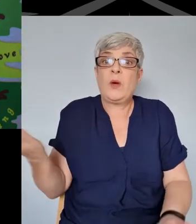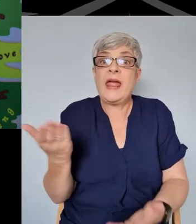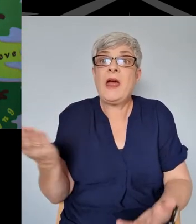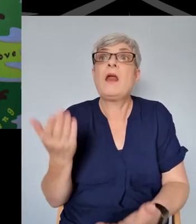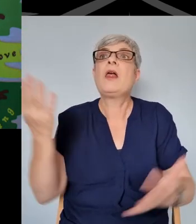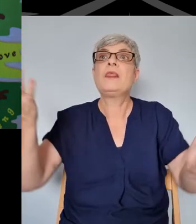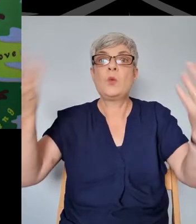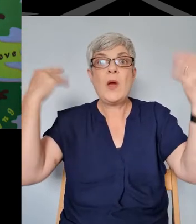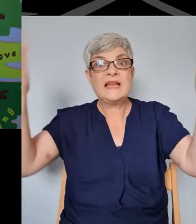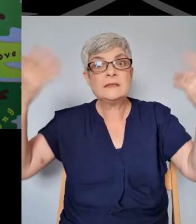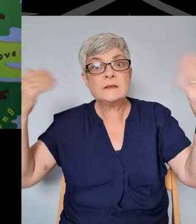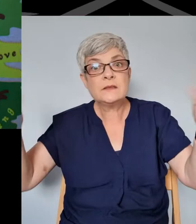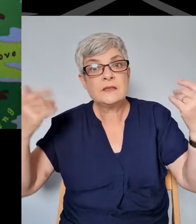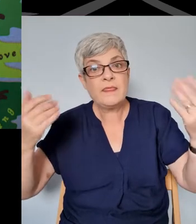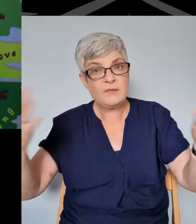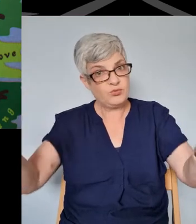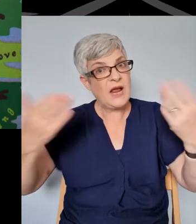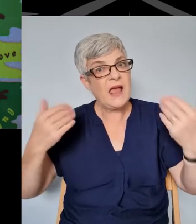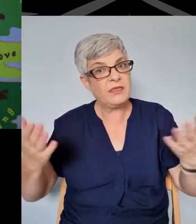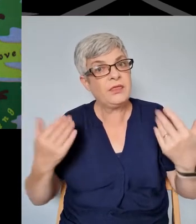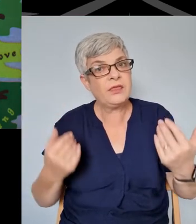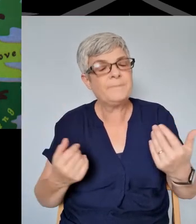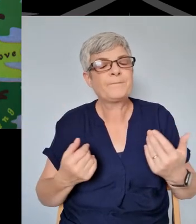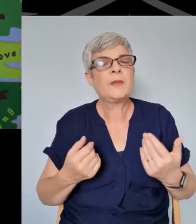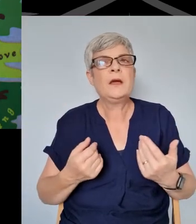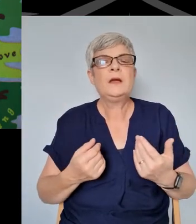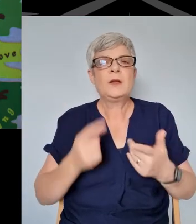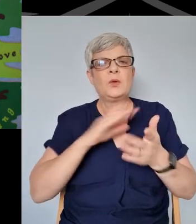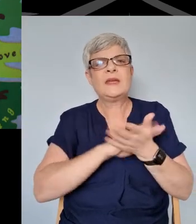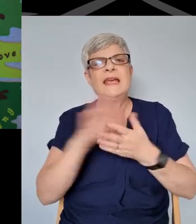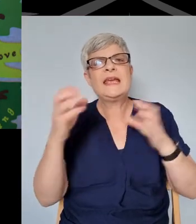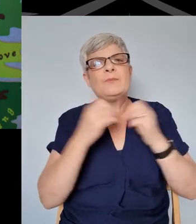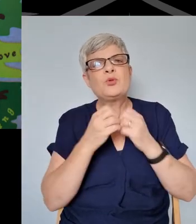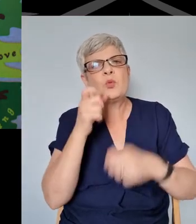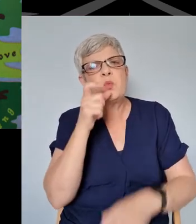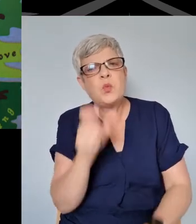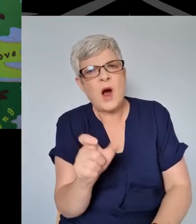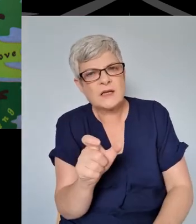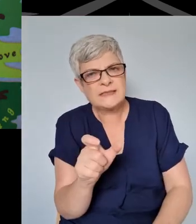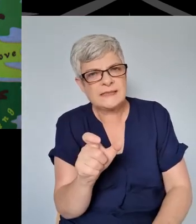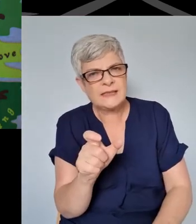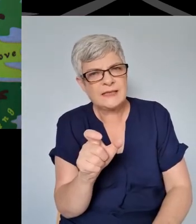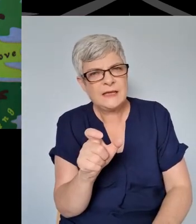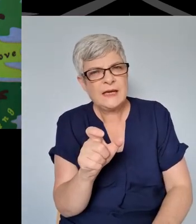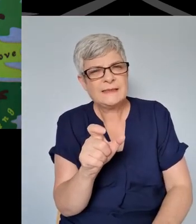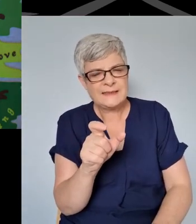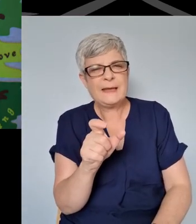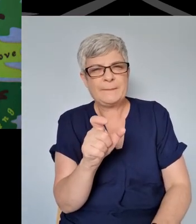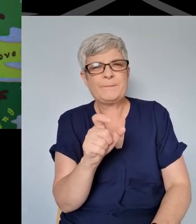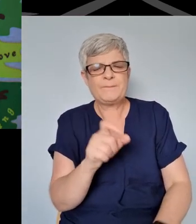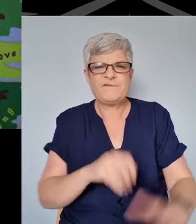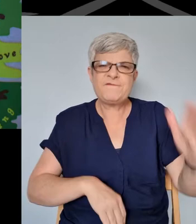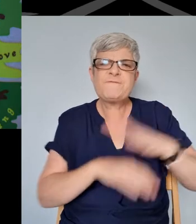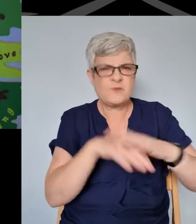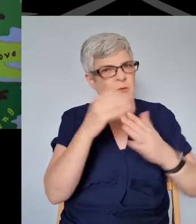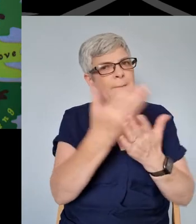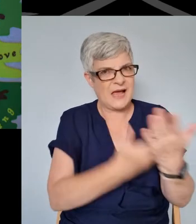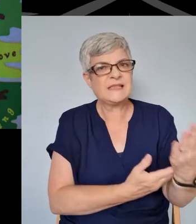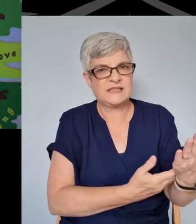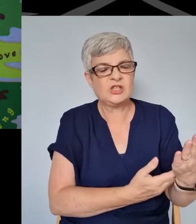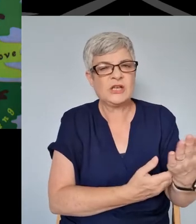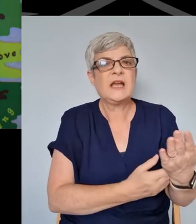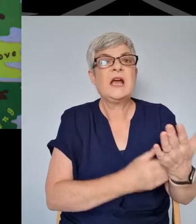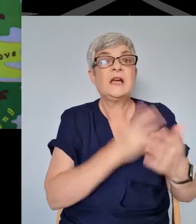wind. Now, the Hebrew word for breath dominates this passage. It's used